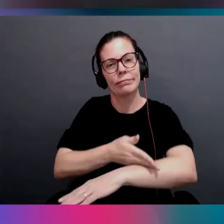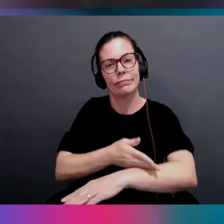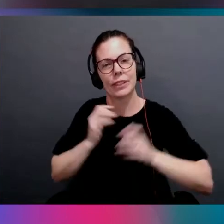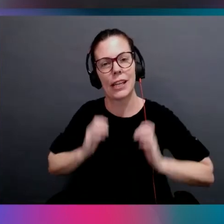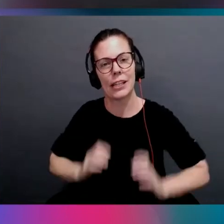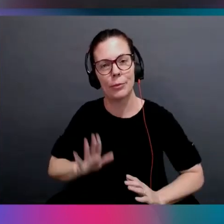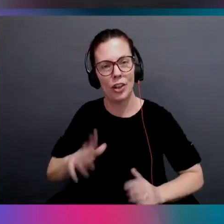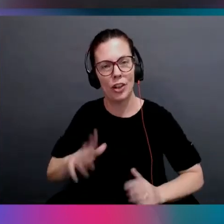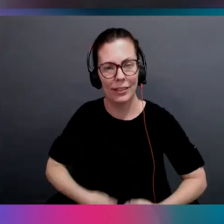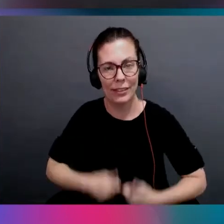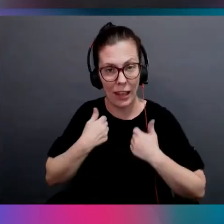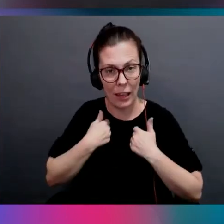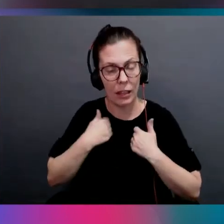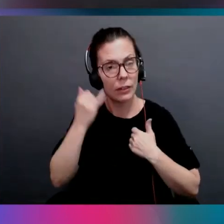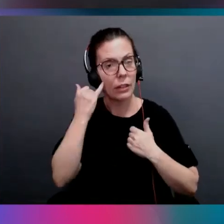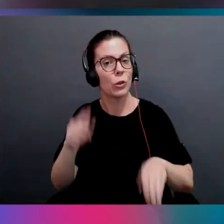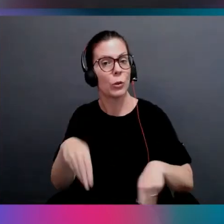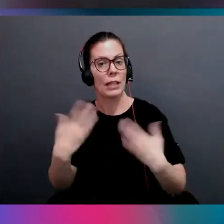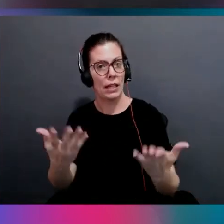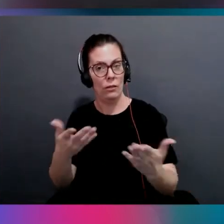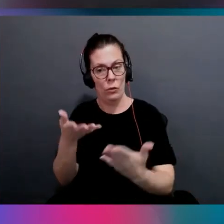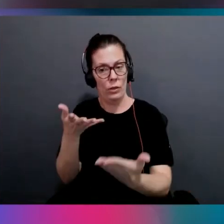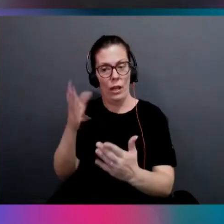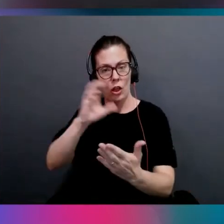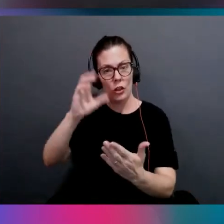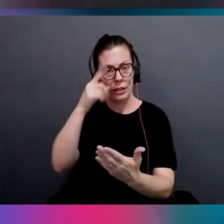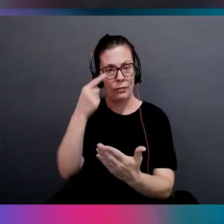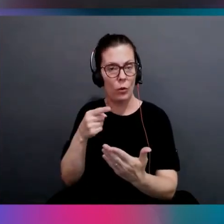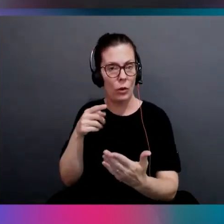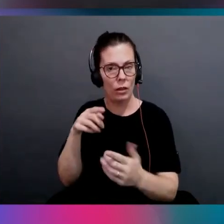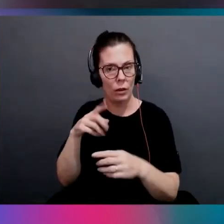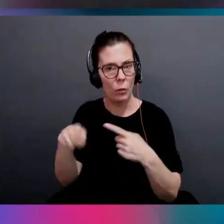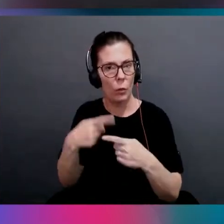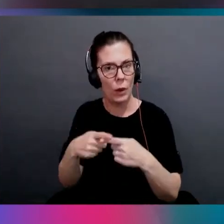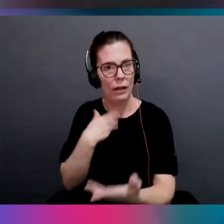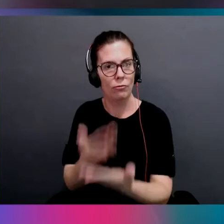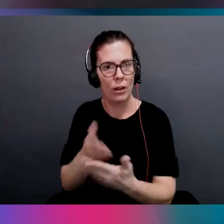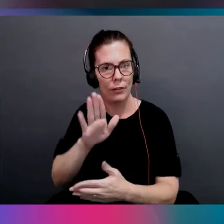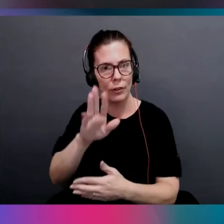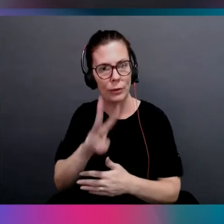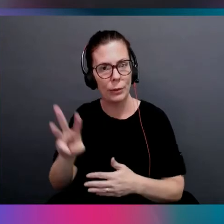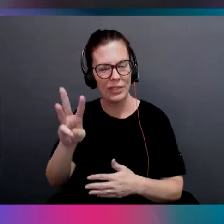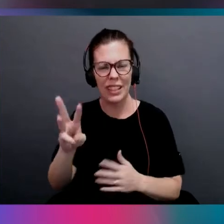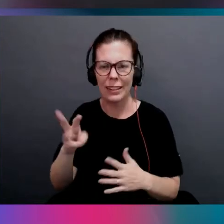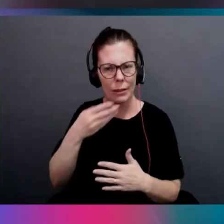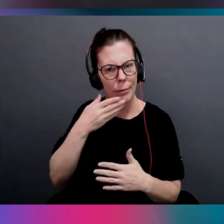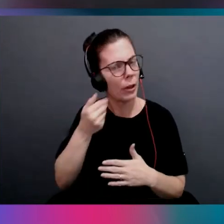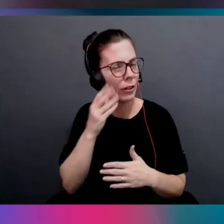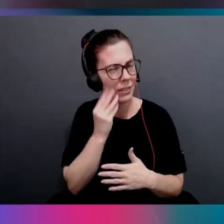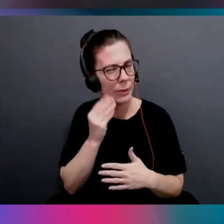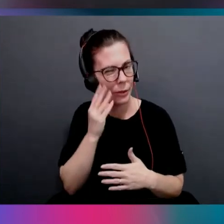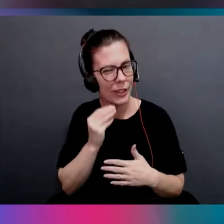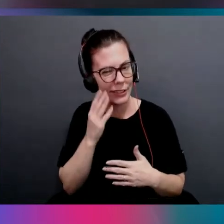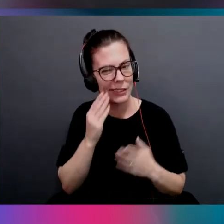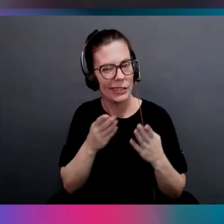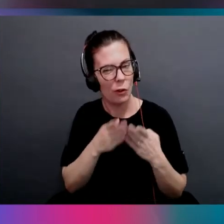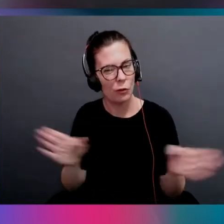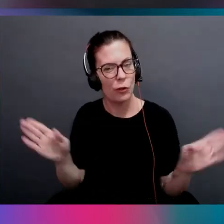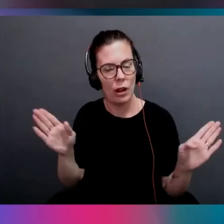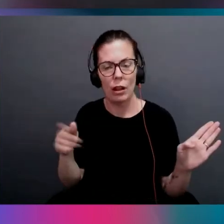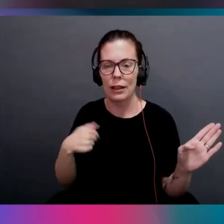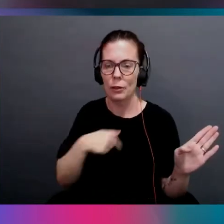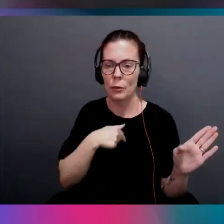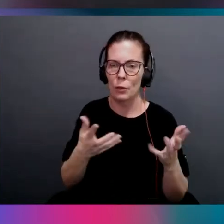if you're giving them what they're looking for when they come to your site, they're going to have a better experience overall, and that's what we're looking for.